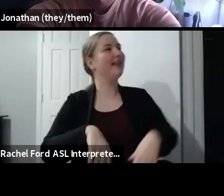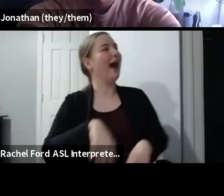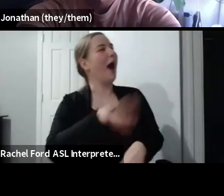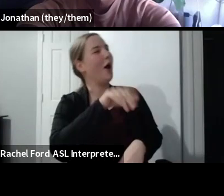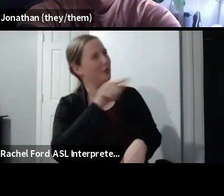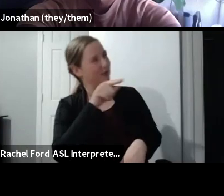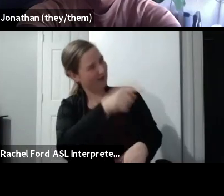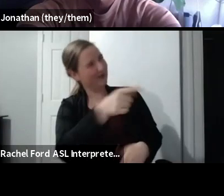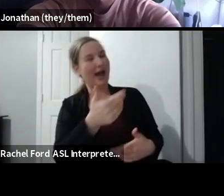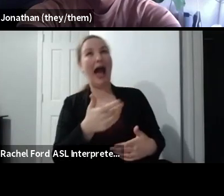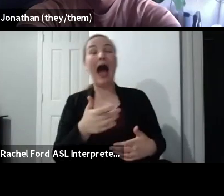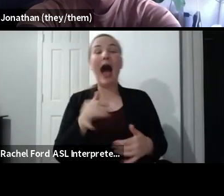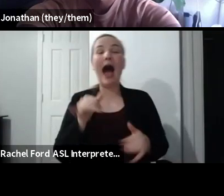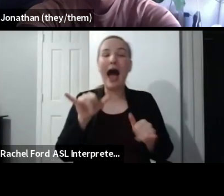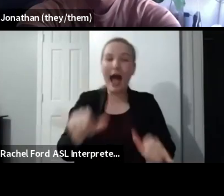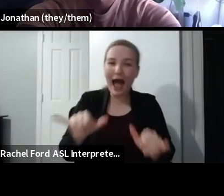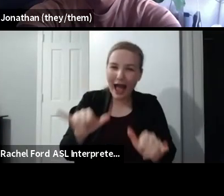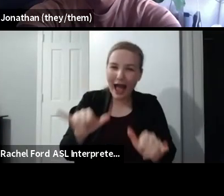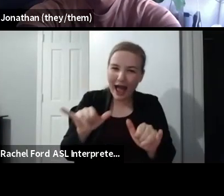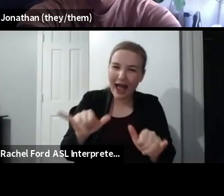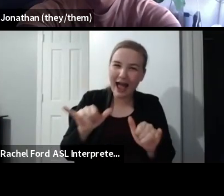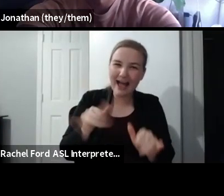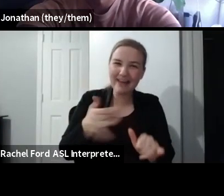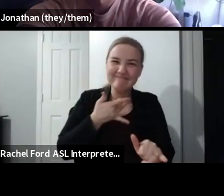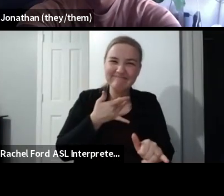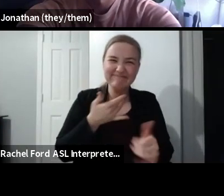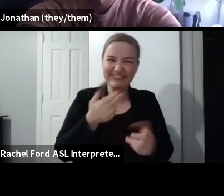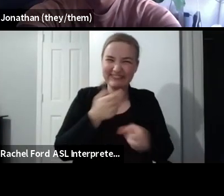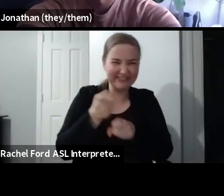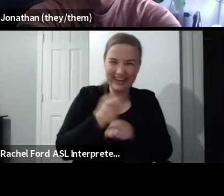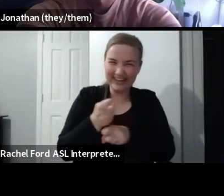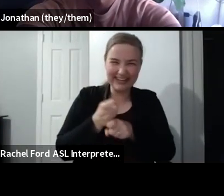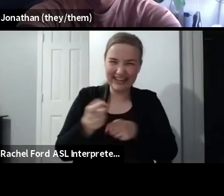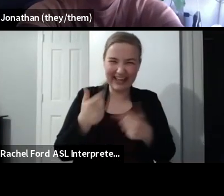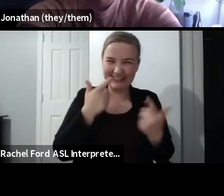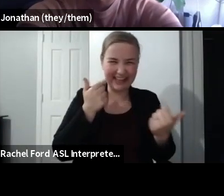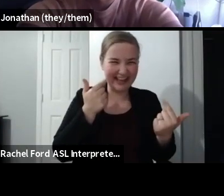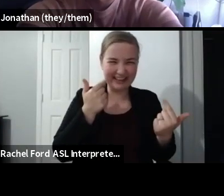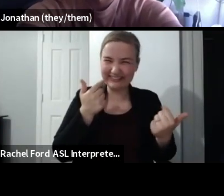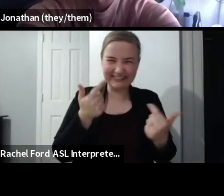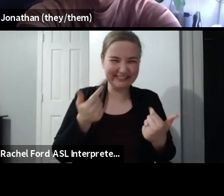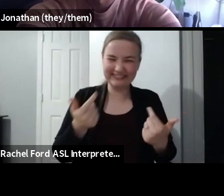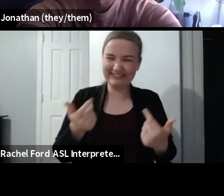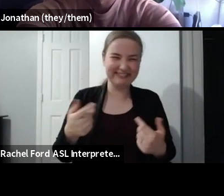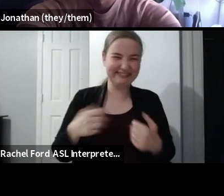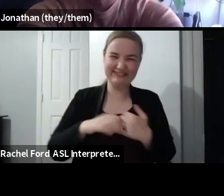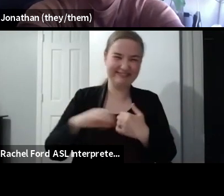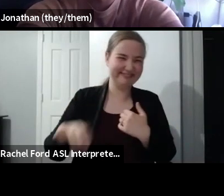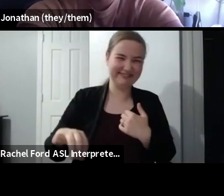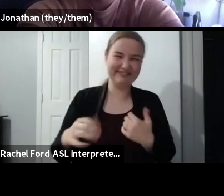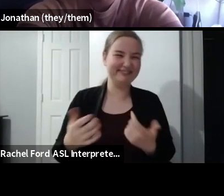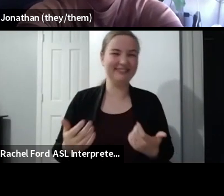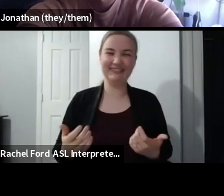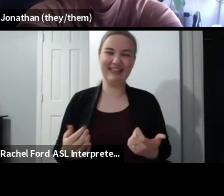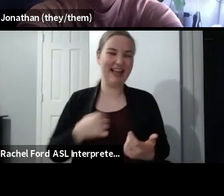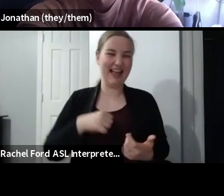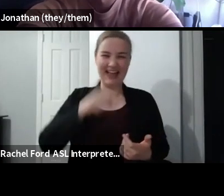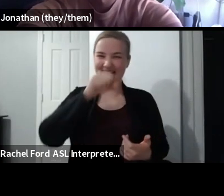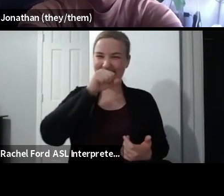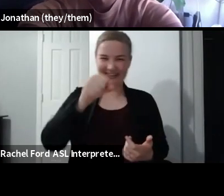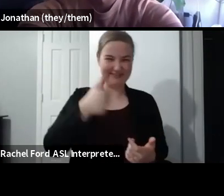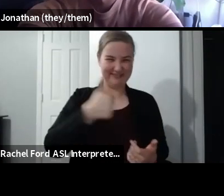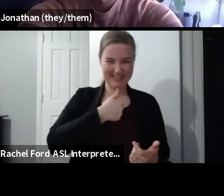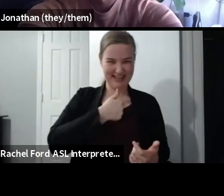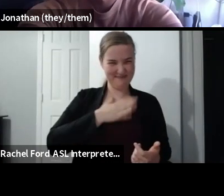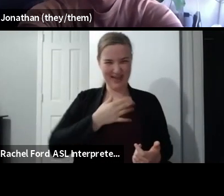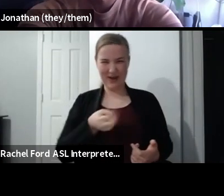like, oh my God, that's so funny. Like, I love it. Actually, like, I love myself and my own jokes. Is that awkward?